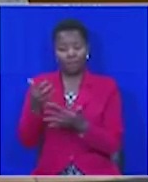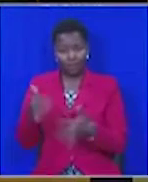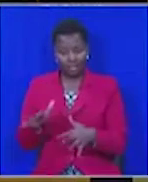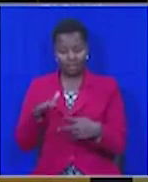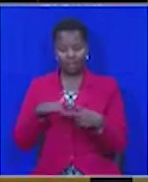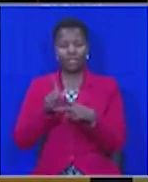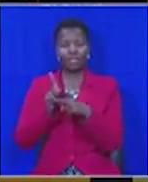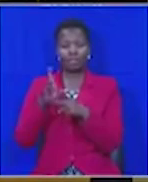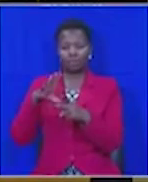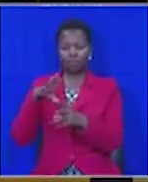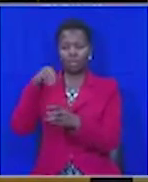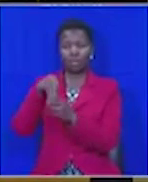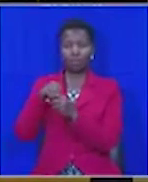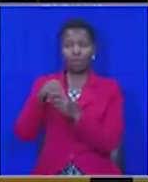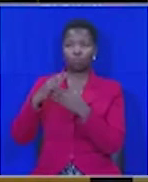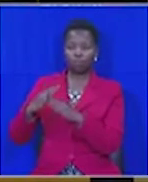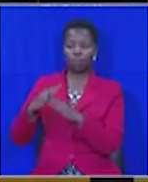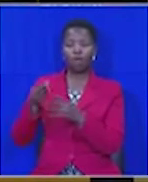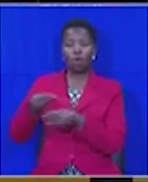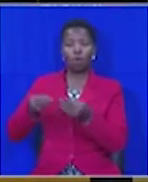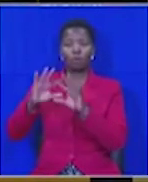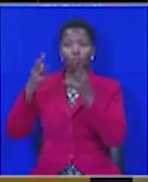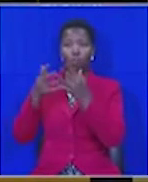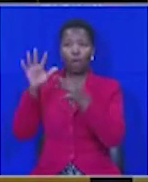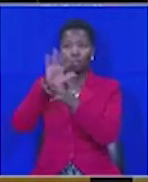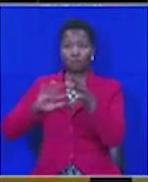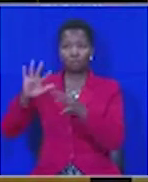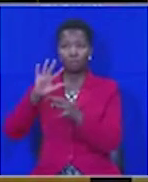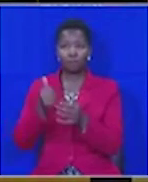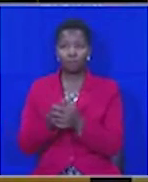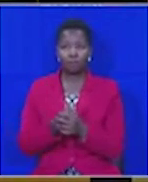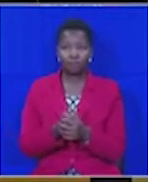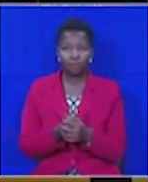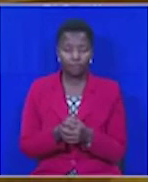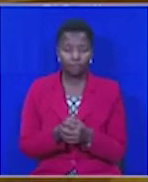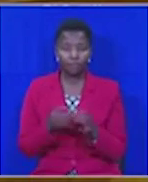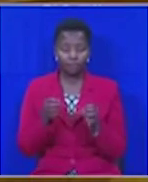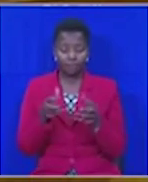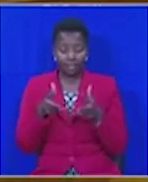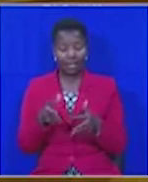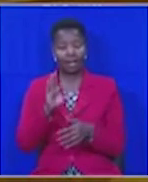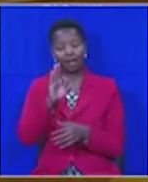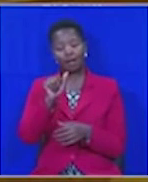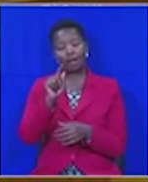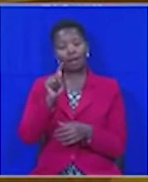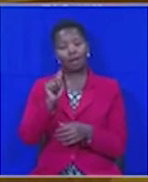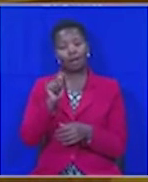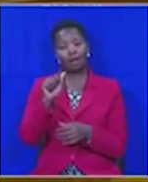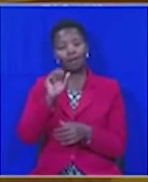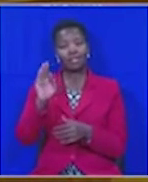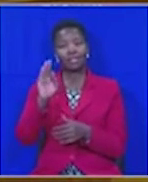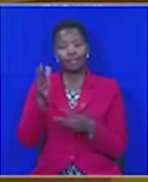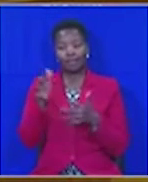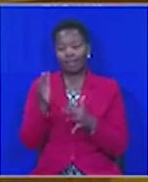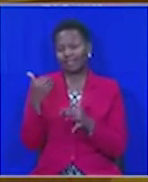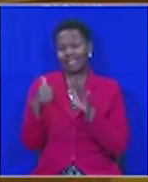the anti-corruption campaigns around the world. One of the key recommendations coming from FATF is the need to identify, as has been